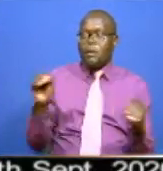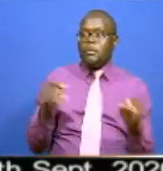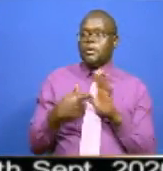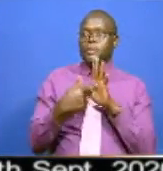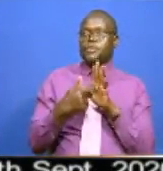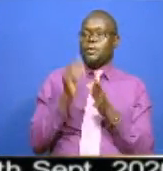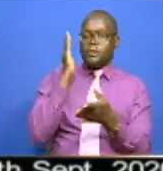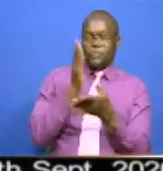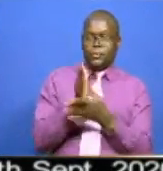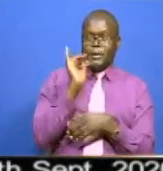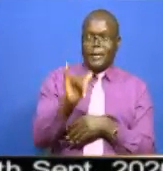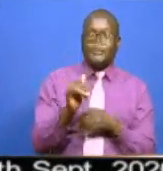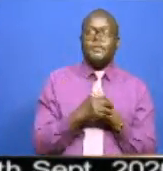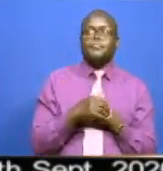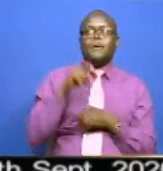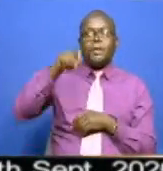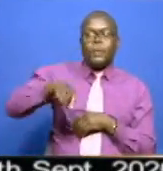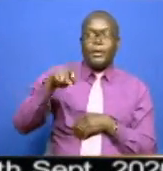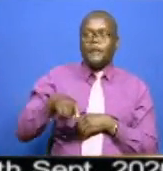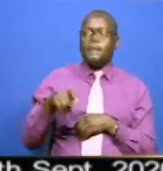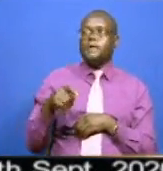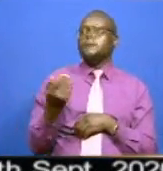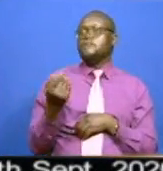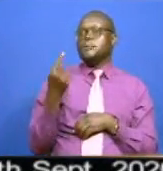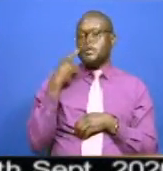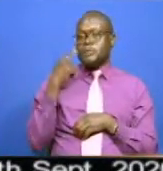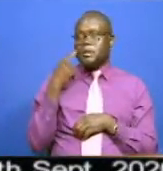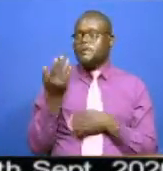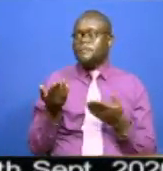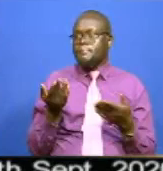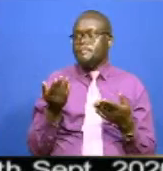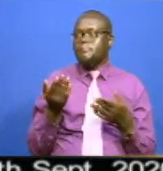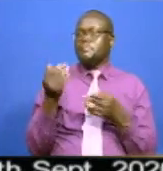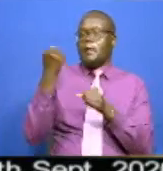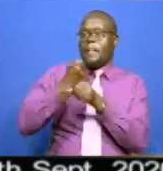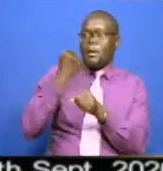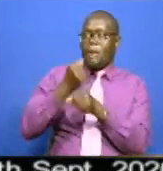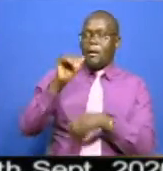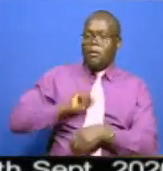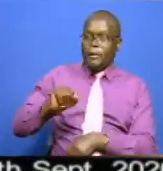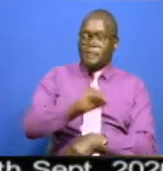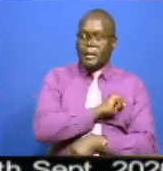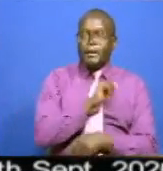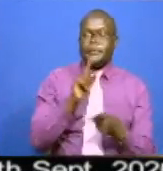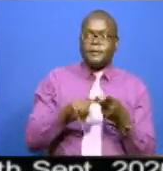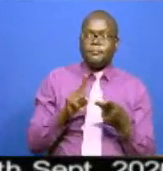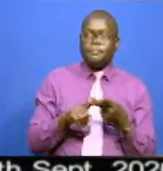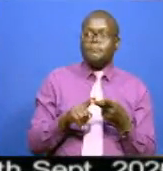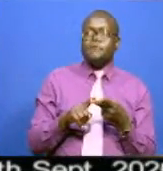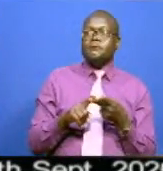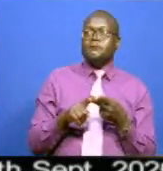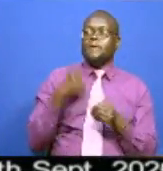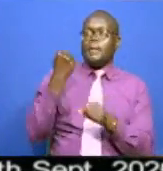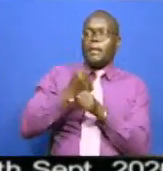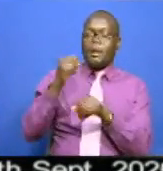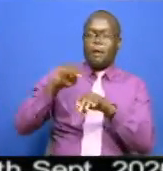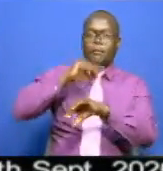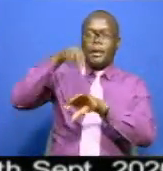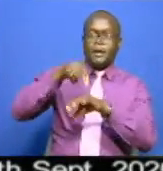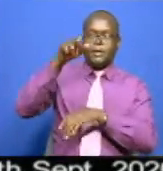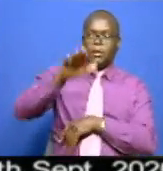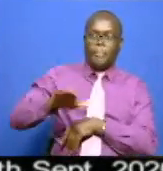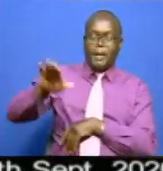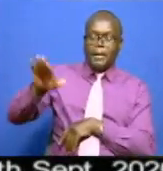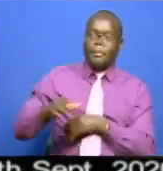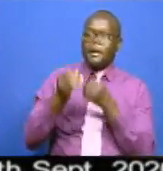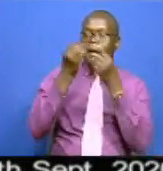Mr. Speaker, that we need to revisit some of the roles that the Senate plays and some of the roles that are played by the National Assembly. For very